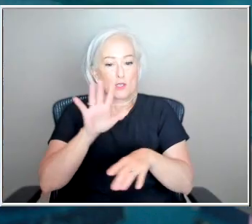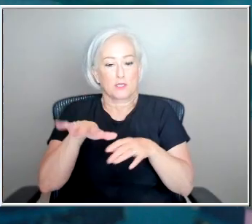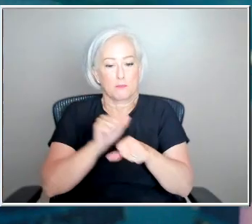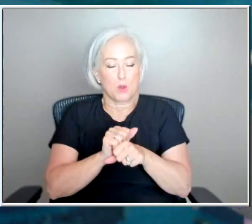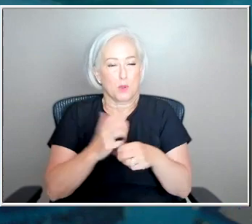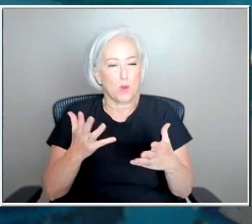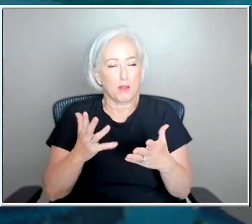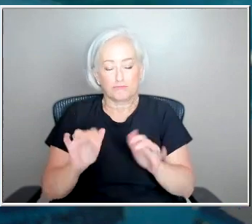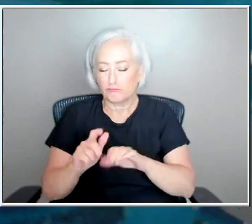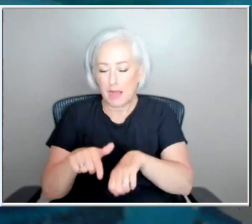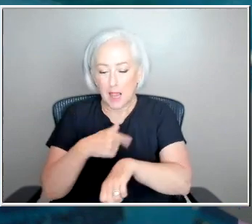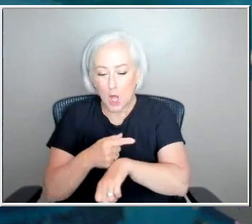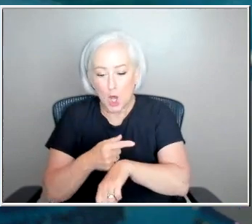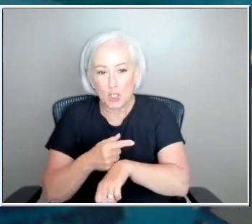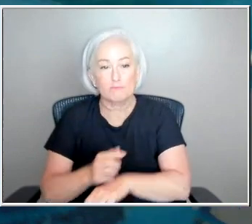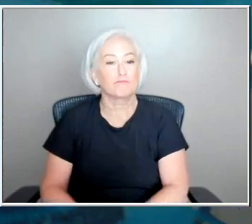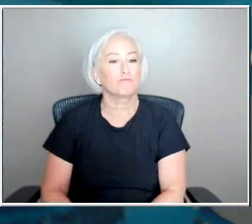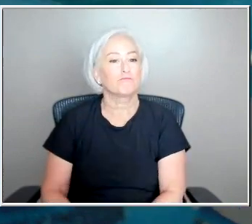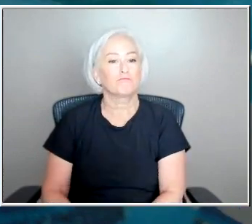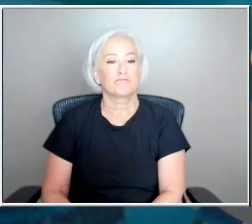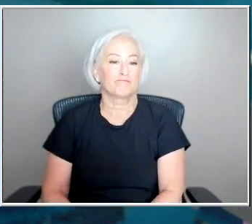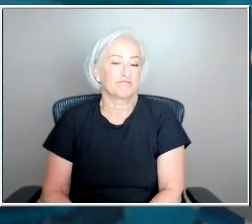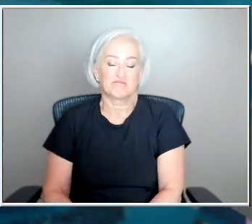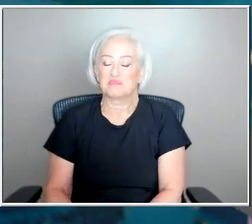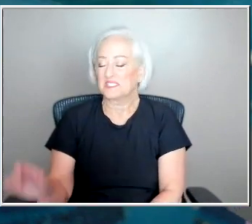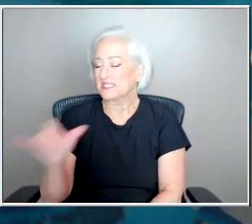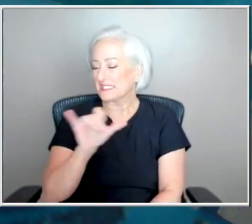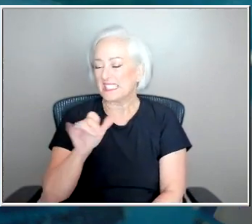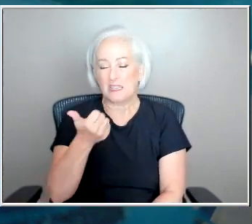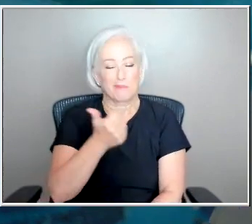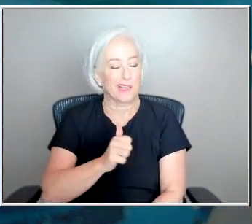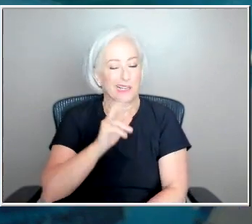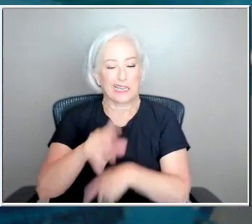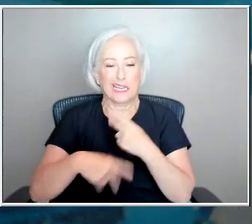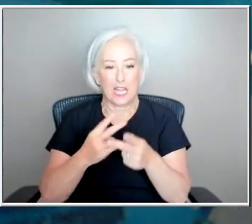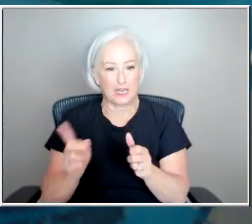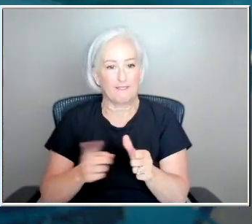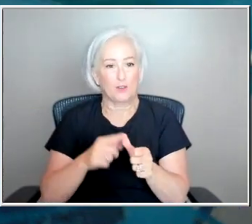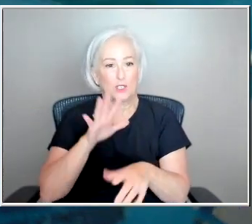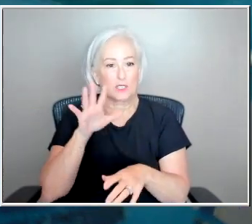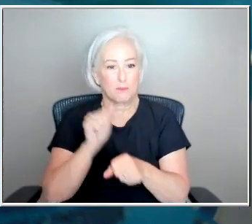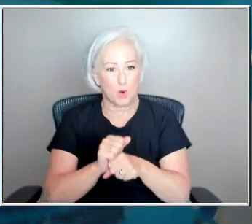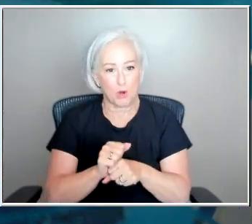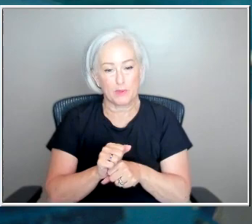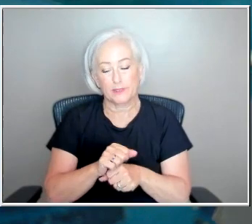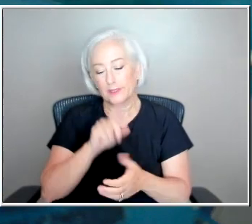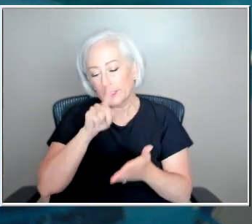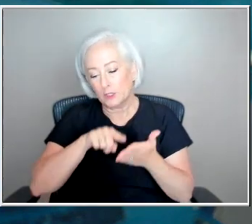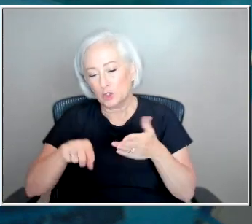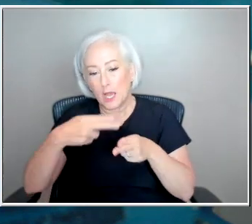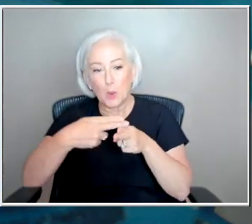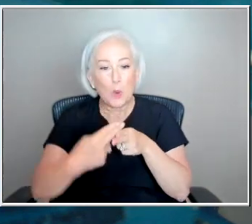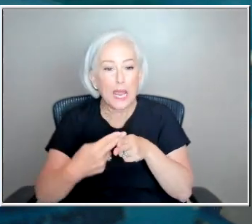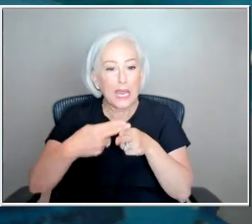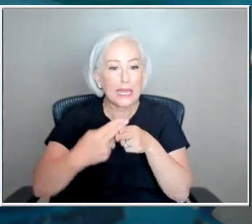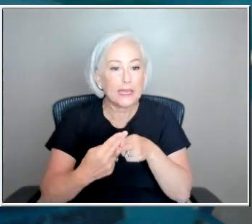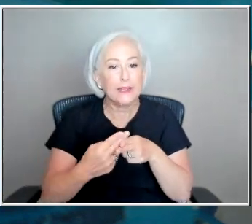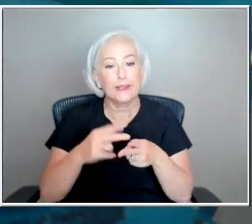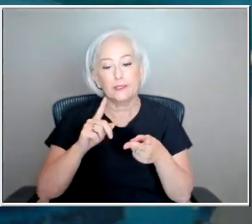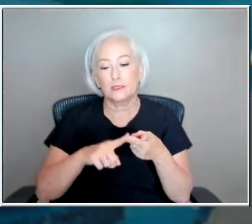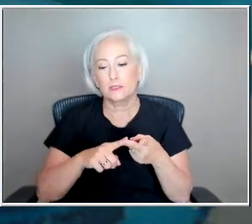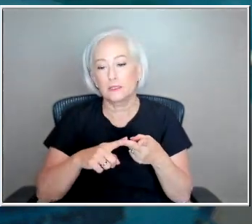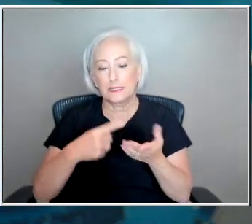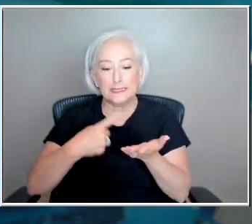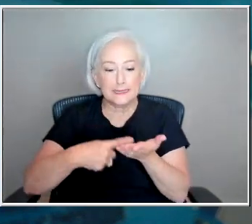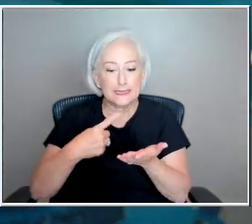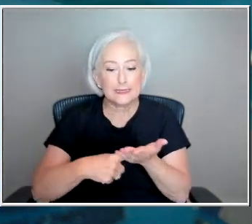appointment, it's gonna replicate really any first appointment with your primary care provider. We're gonna check weight, we're gonna talk through any like anxieties the parents are